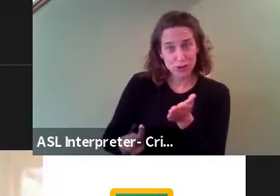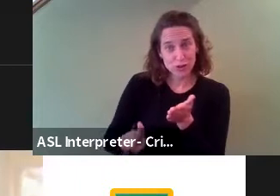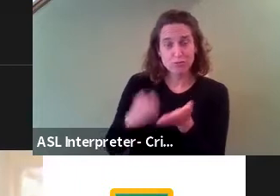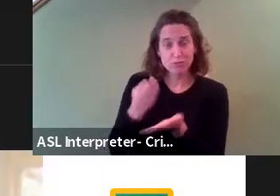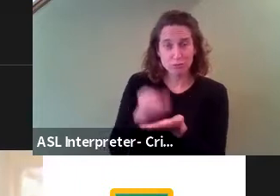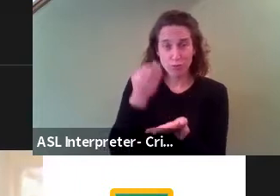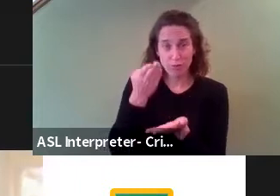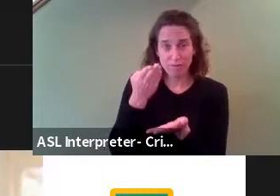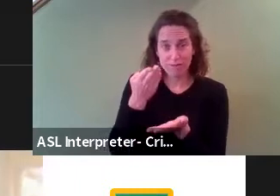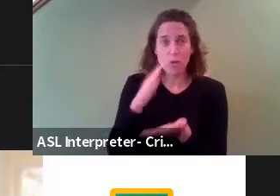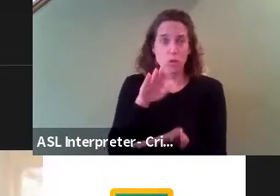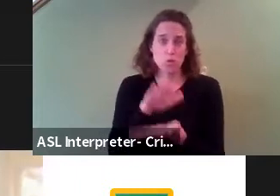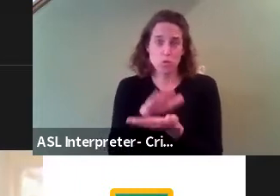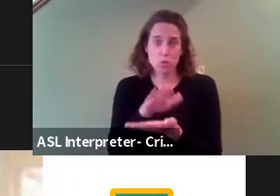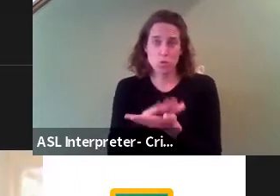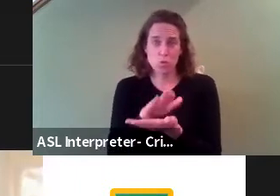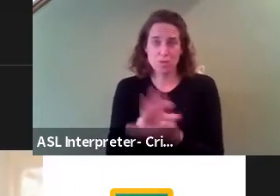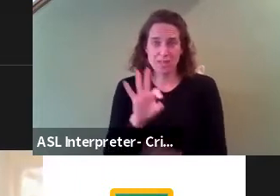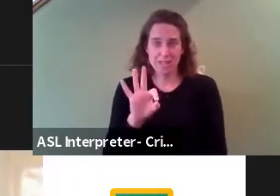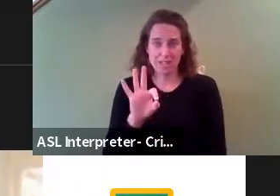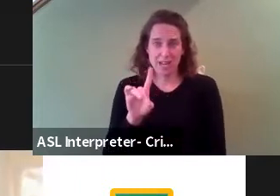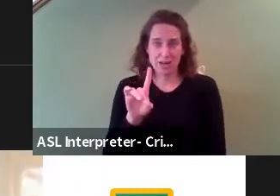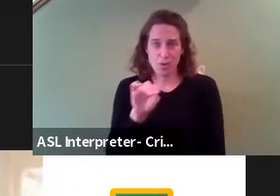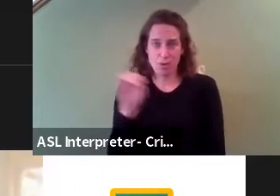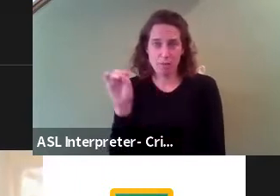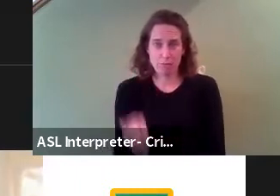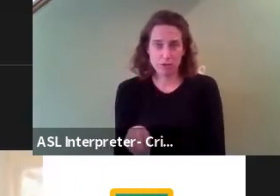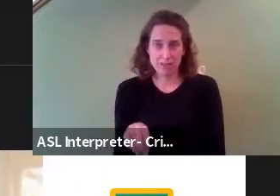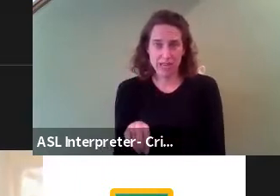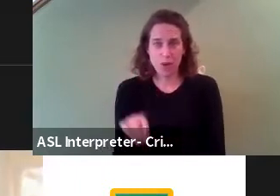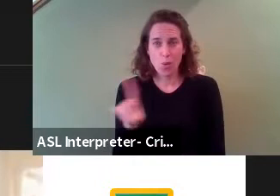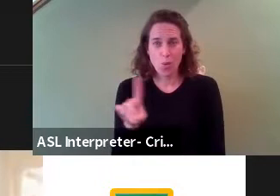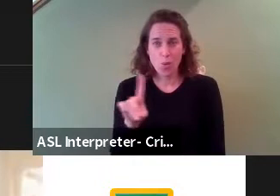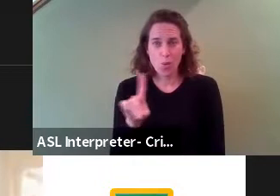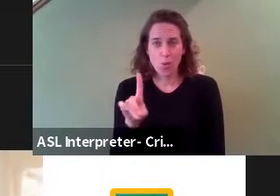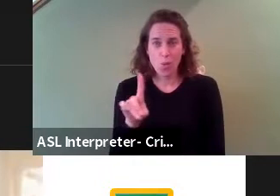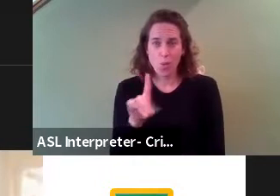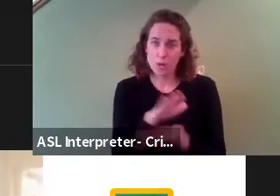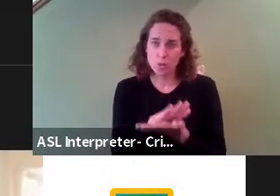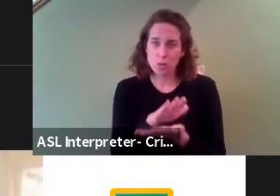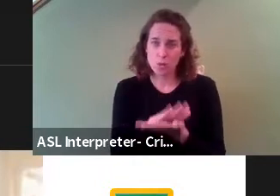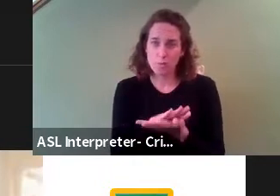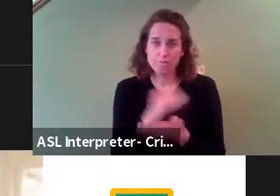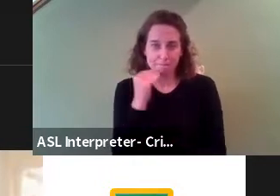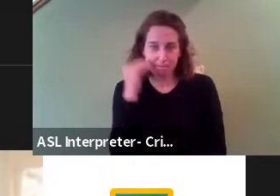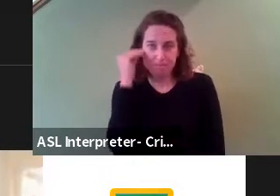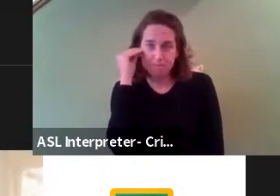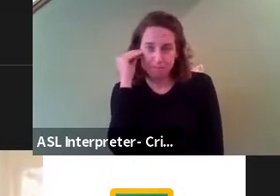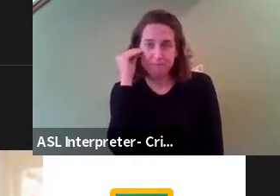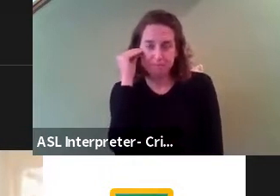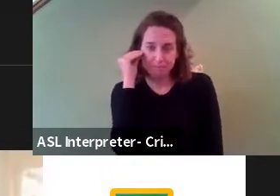the schools. School became home. Home became school. Home became many other